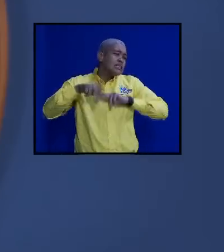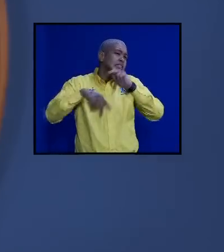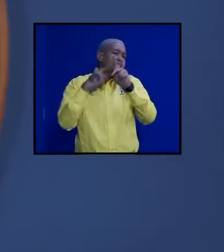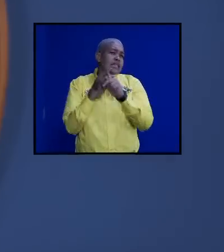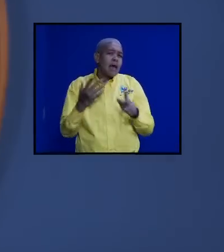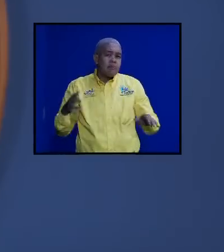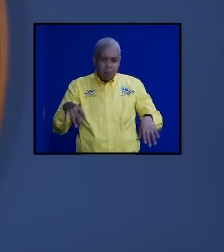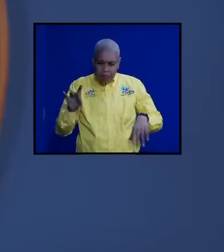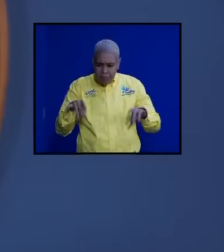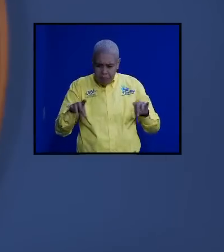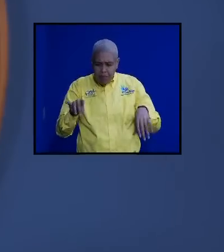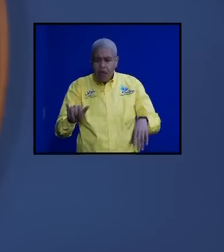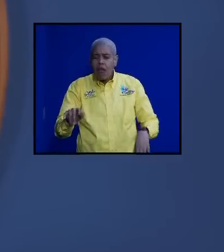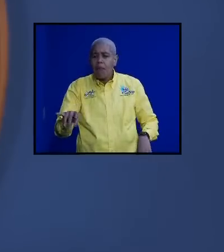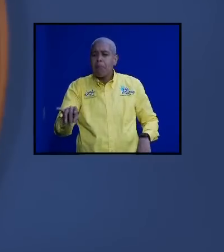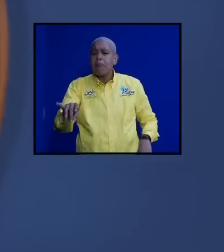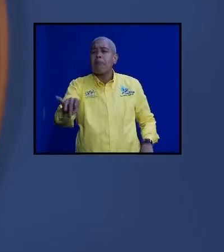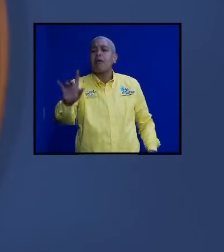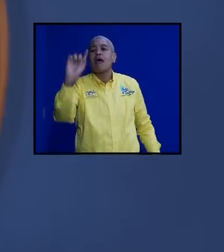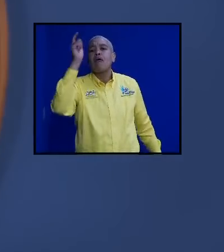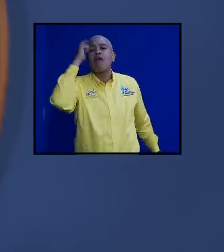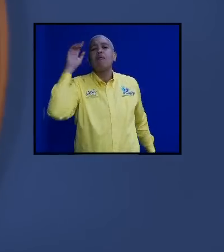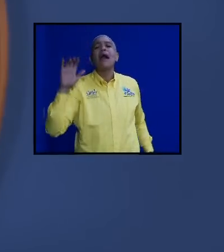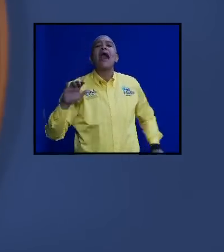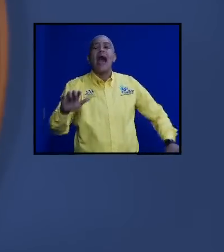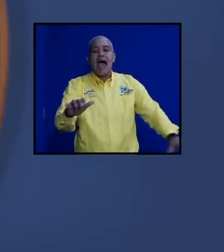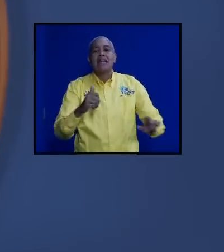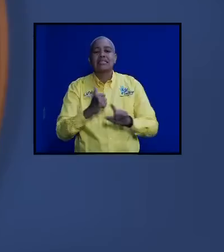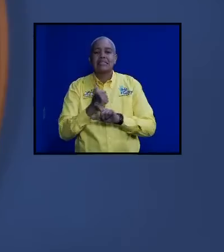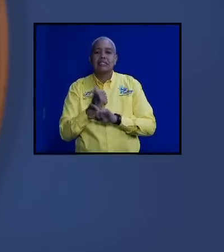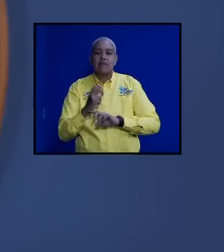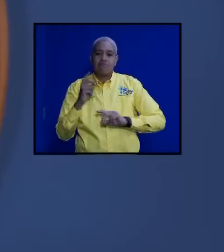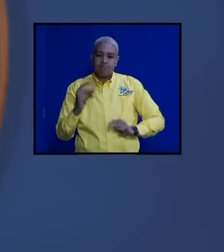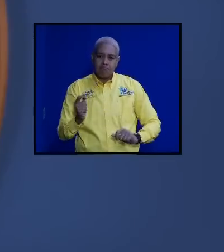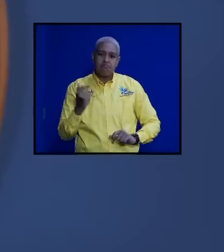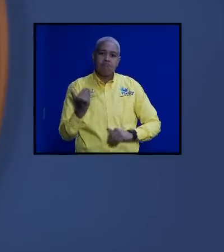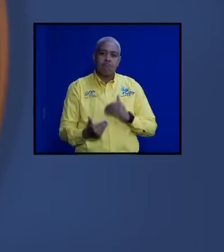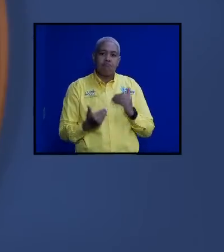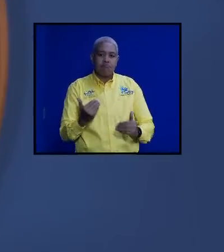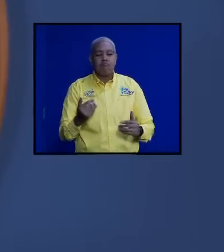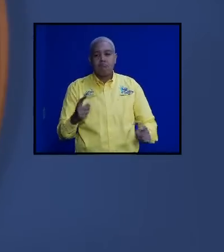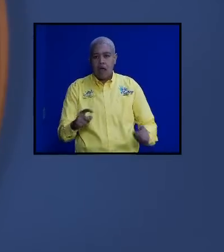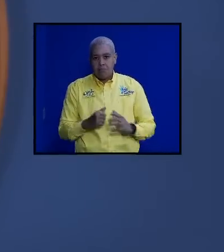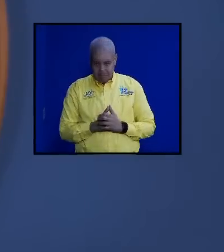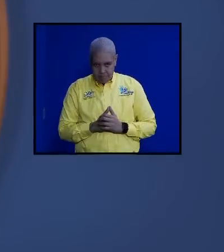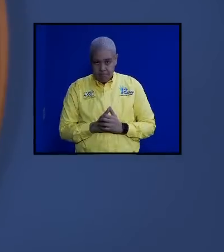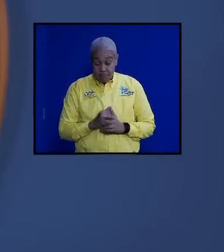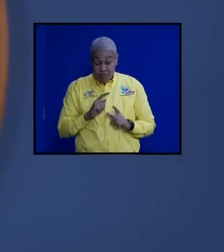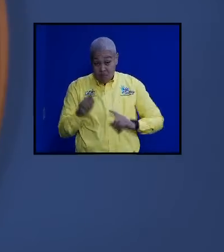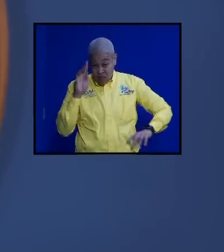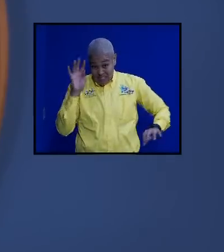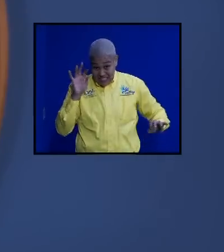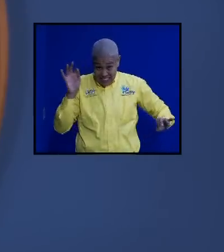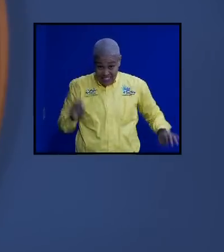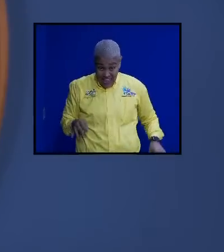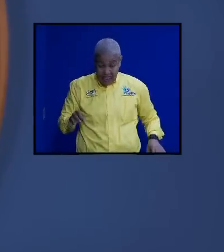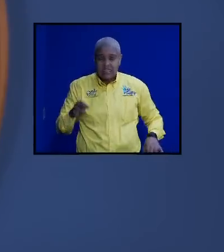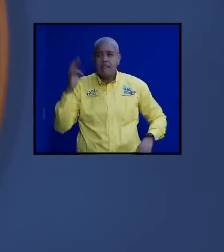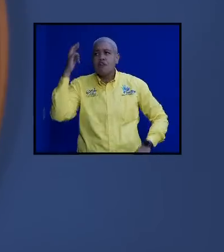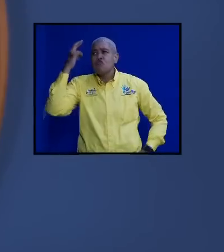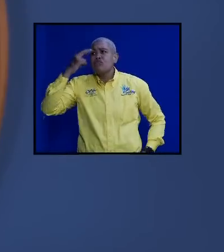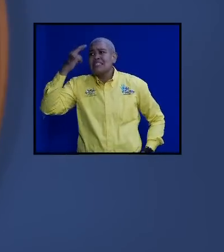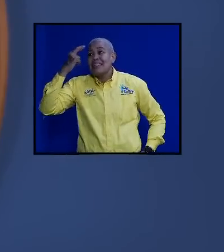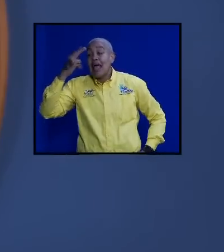picking up, and the government acted preemptively, but decisively,